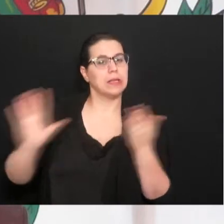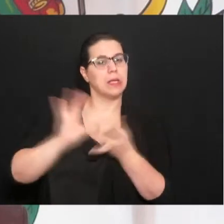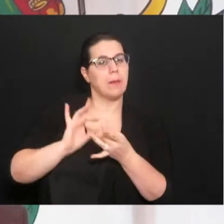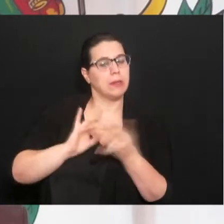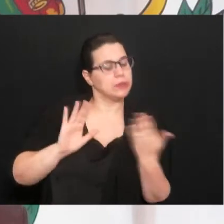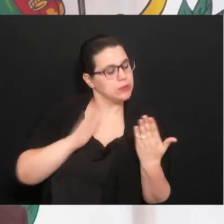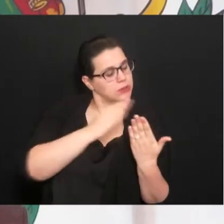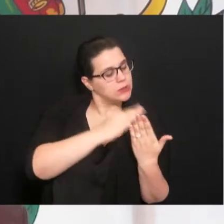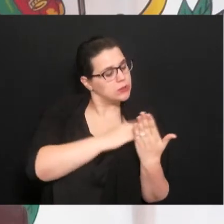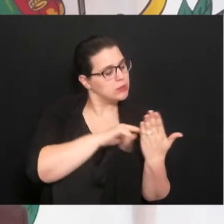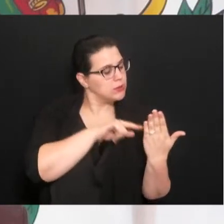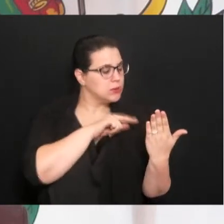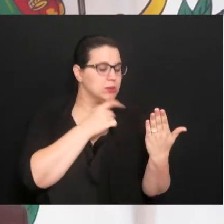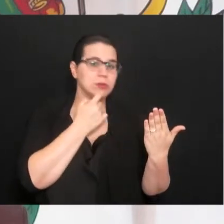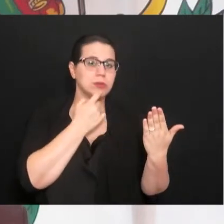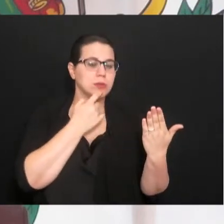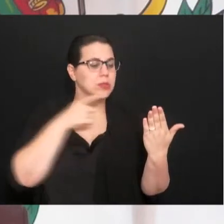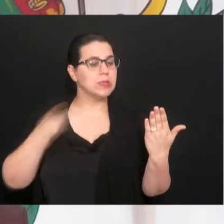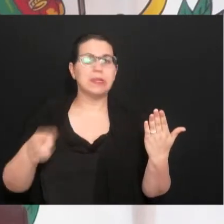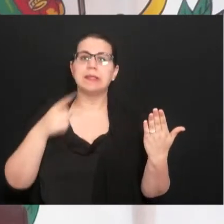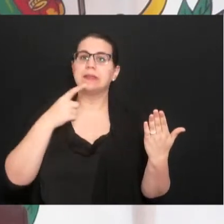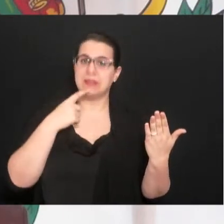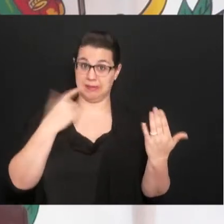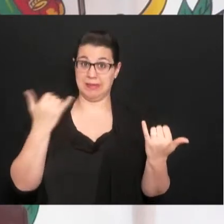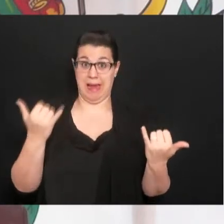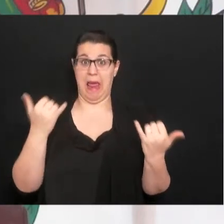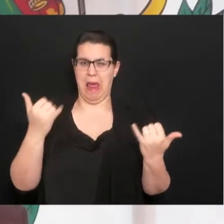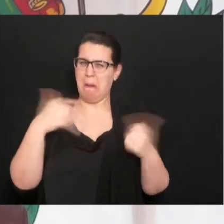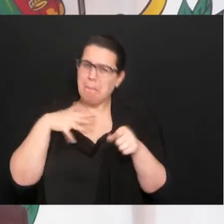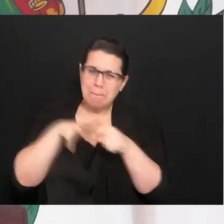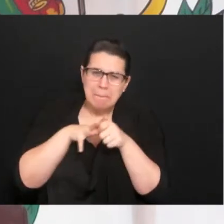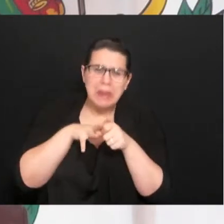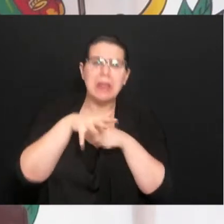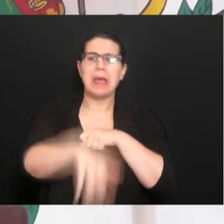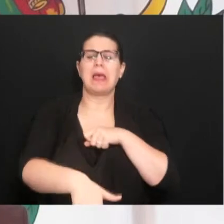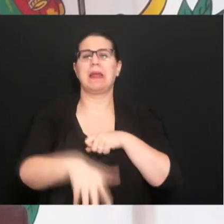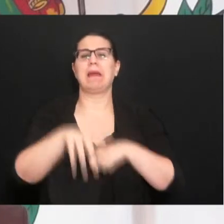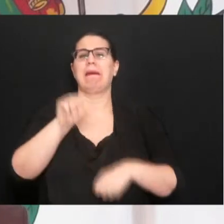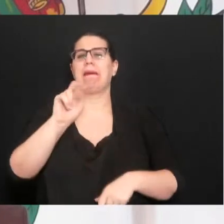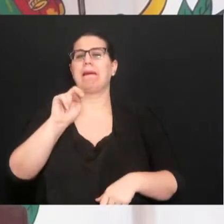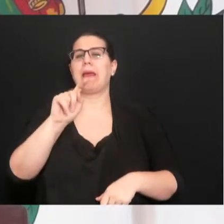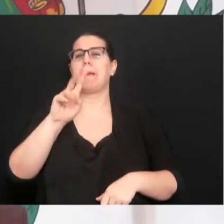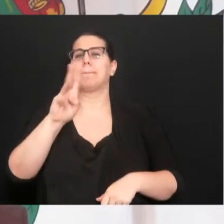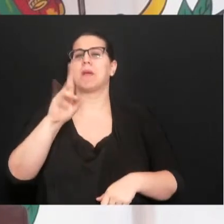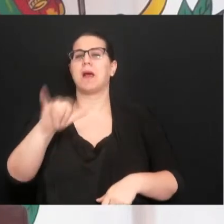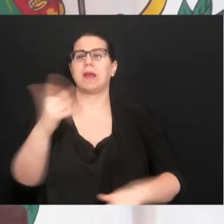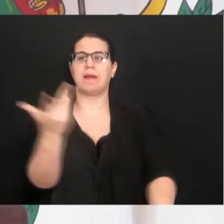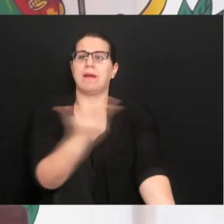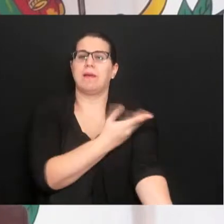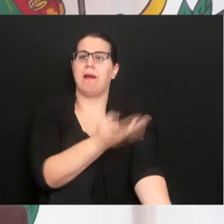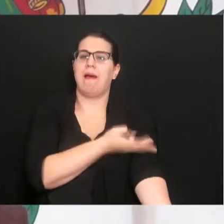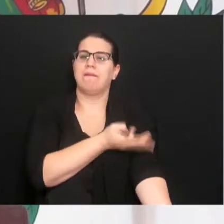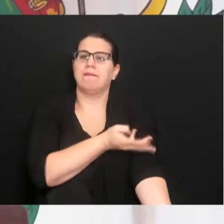when he said, we've got plenty now of the IV antibody. We don't, from the standpoint